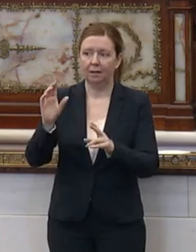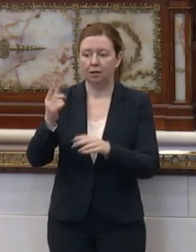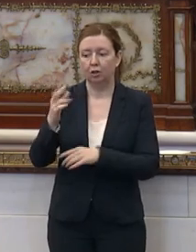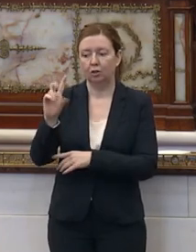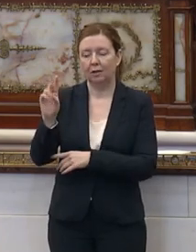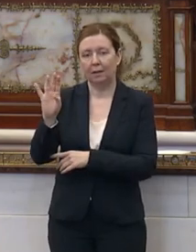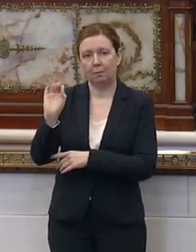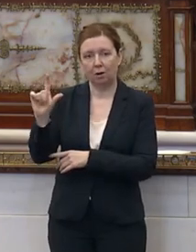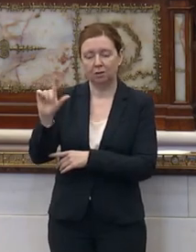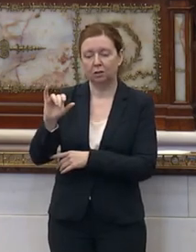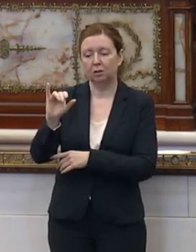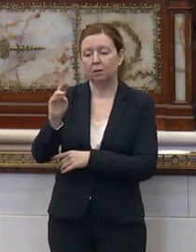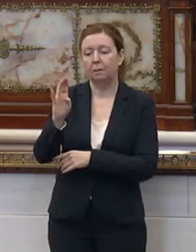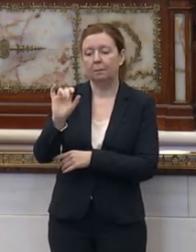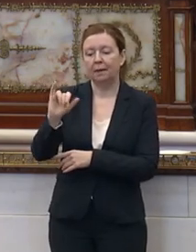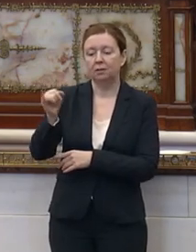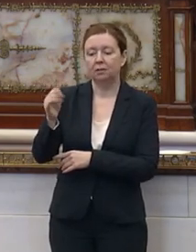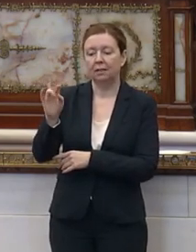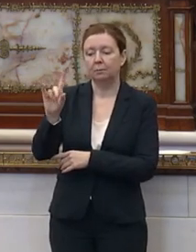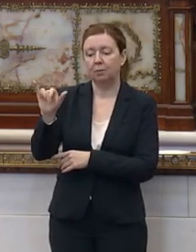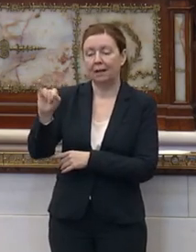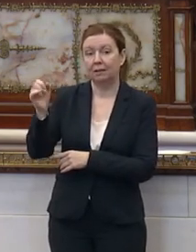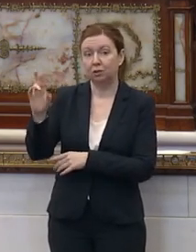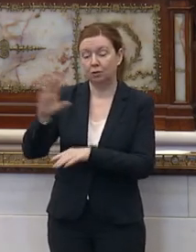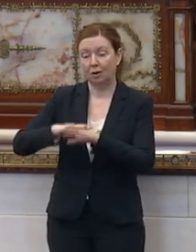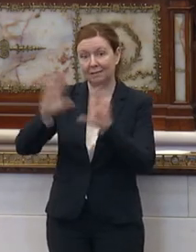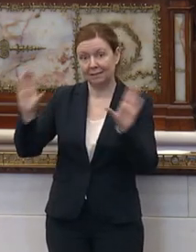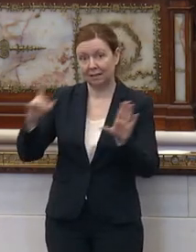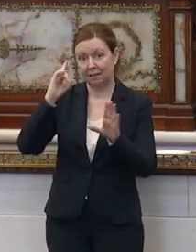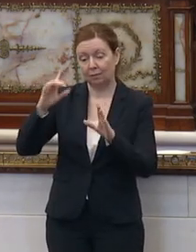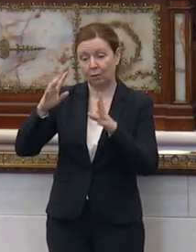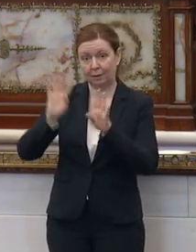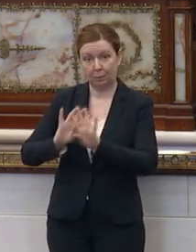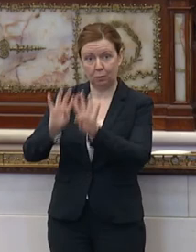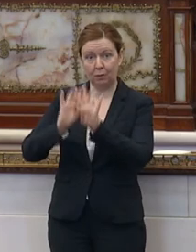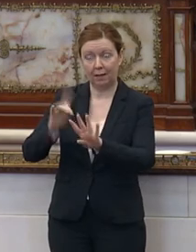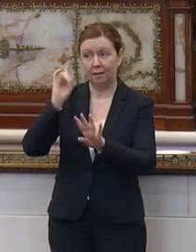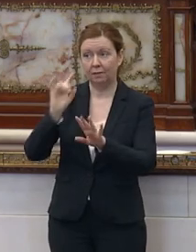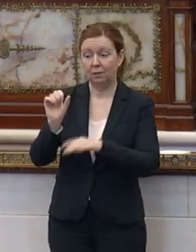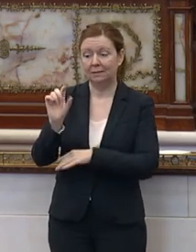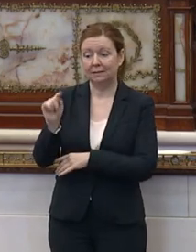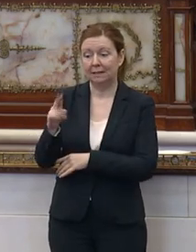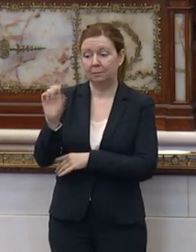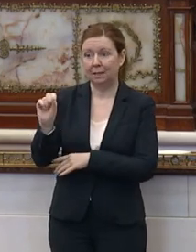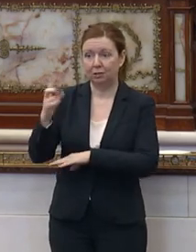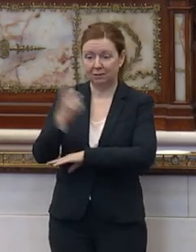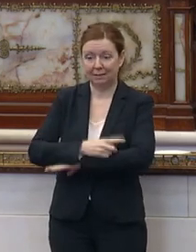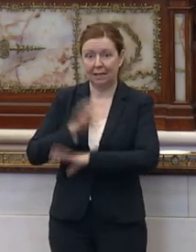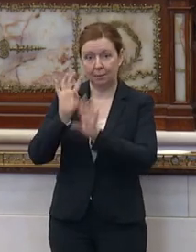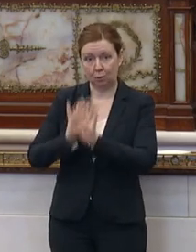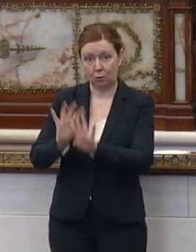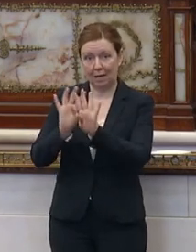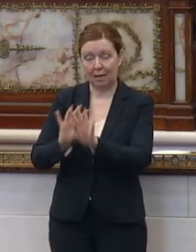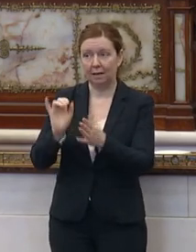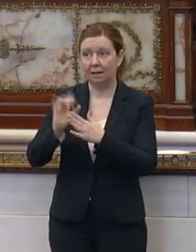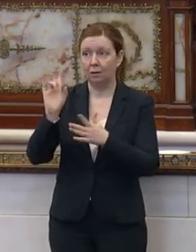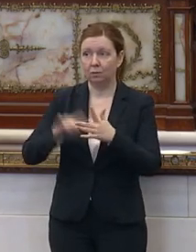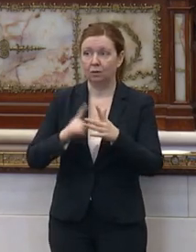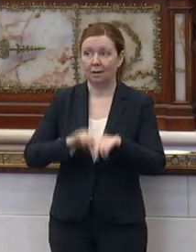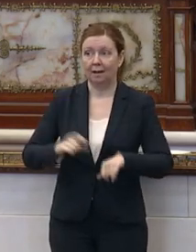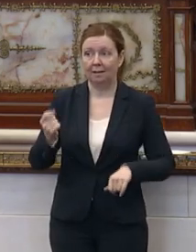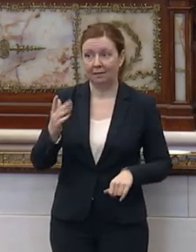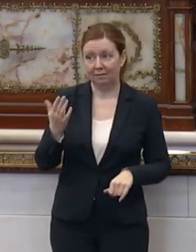Marshal, Michael J. Bradley Jr. on Sunday for the parade, for the St. Patrick's Day Parade, and it will be starting